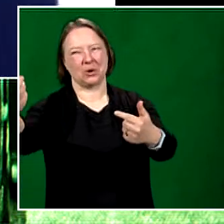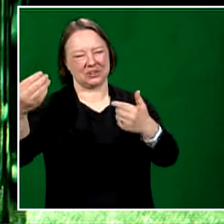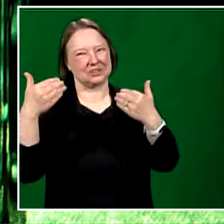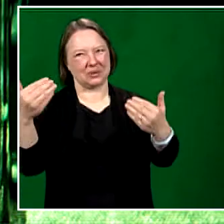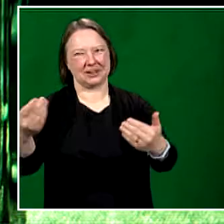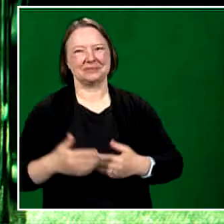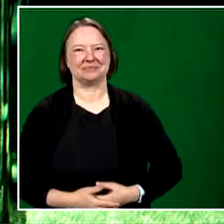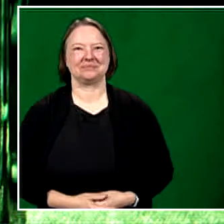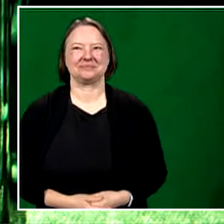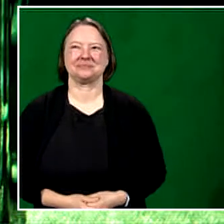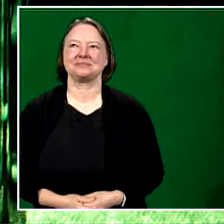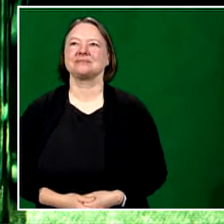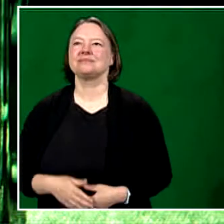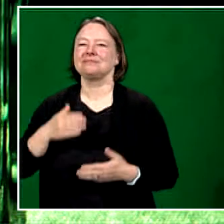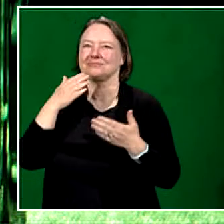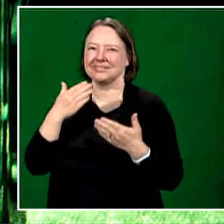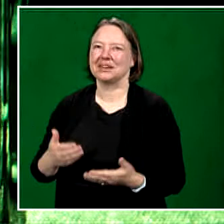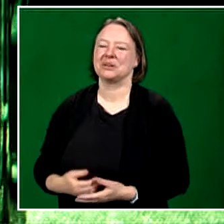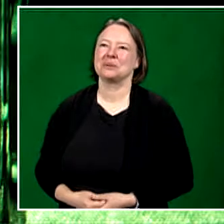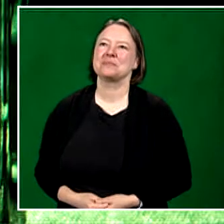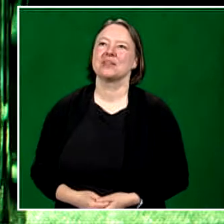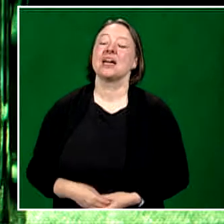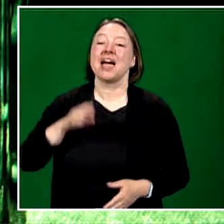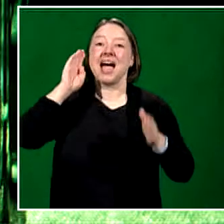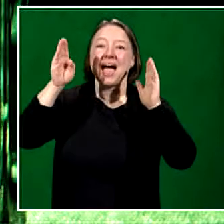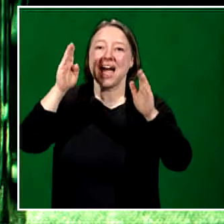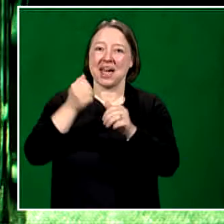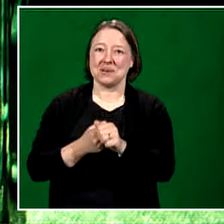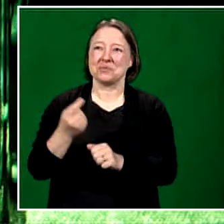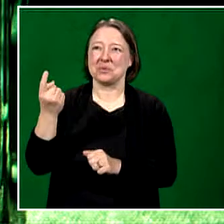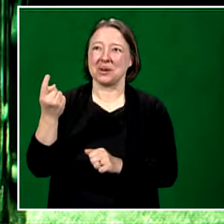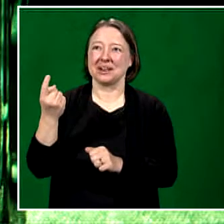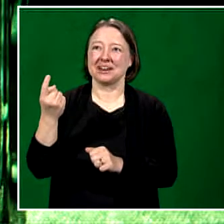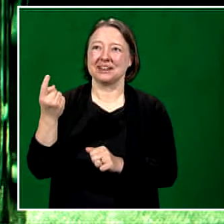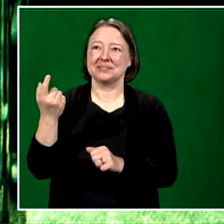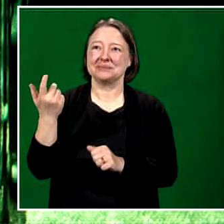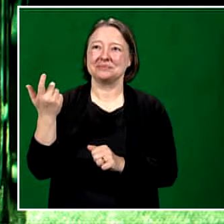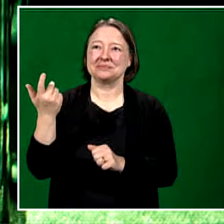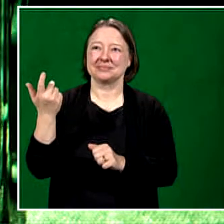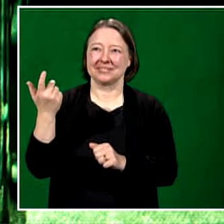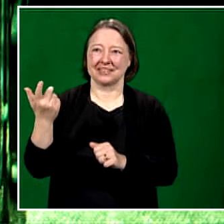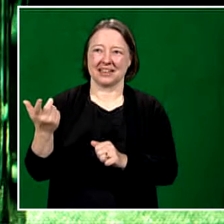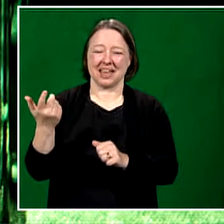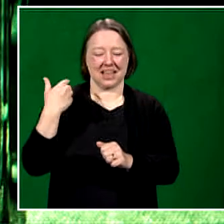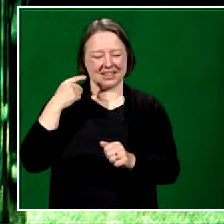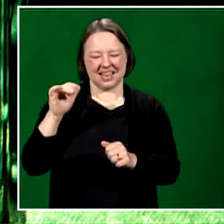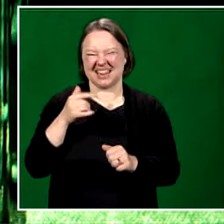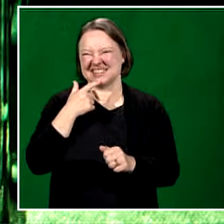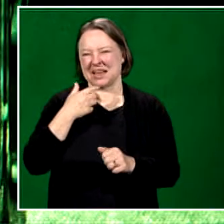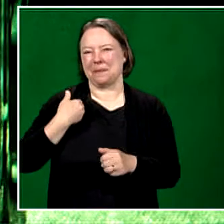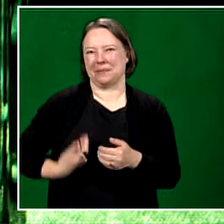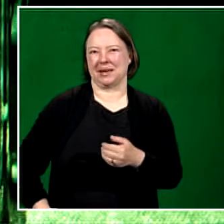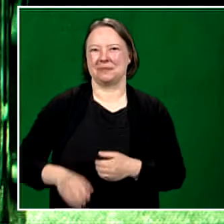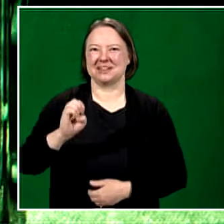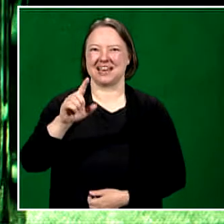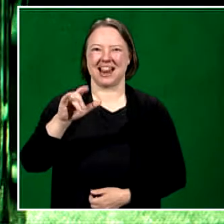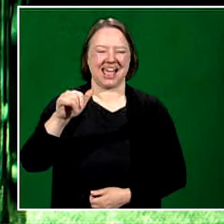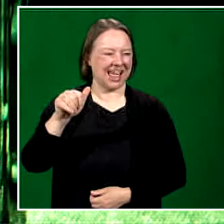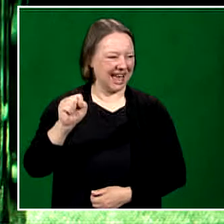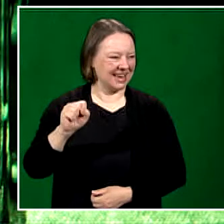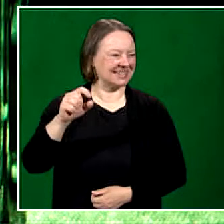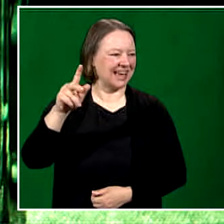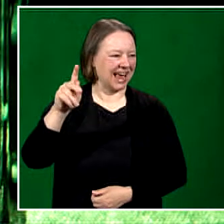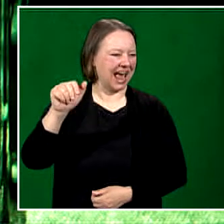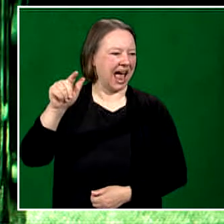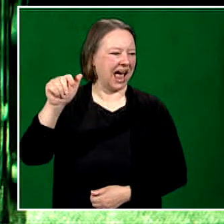away. Thank you. Hi, everyone. As the moderator said, my name is Elias Kagabo, and I'm